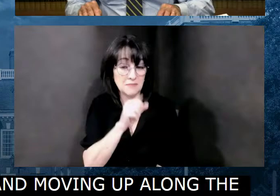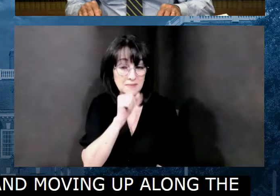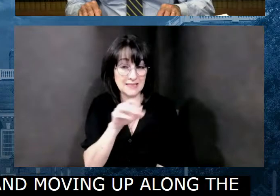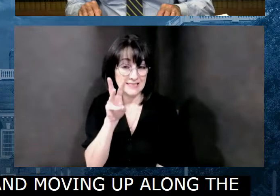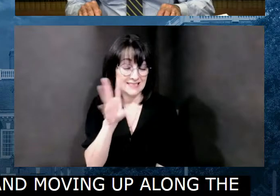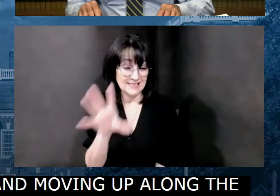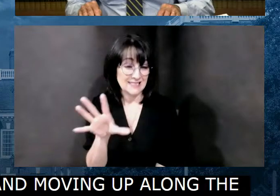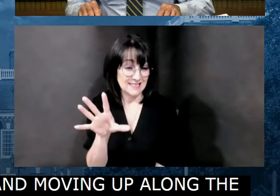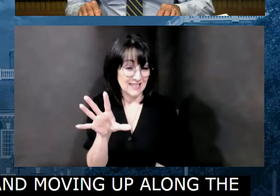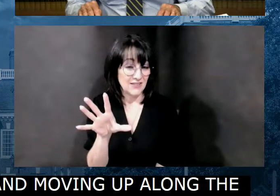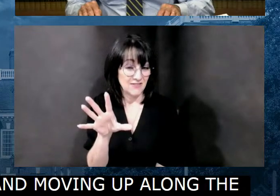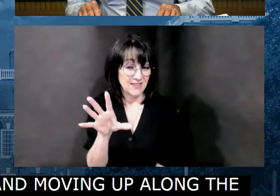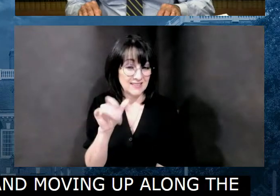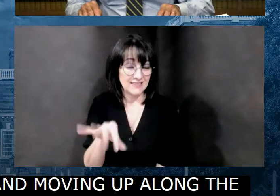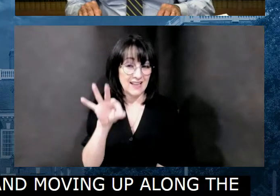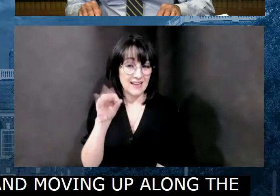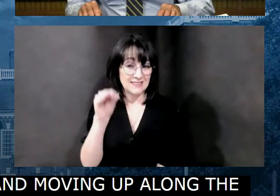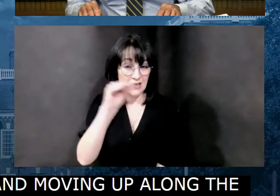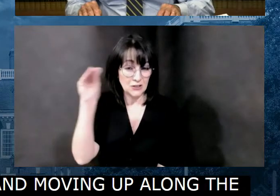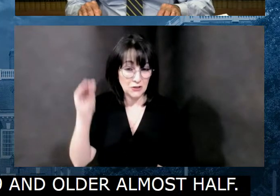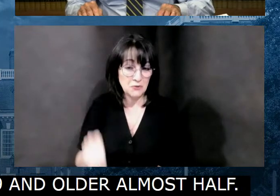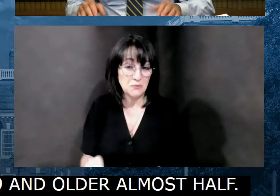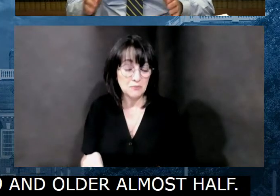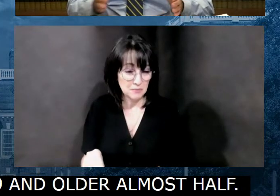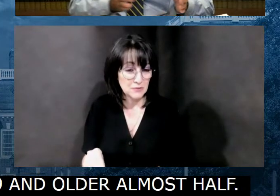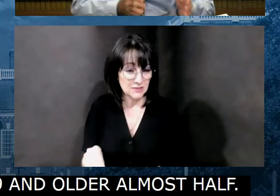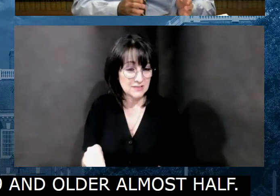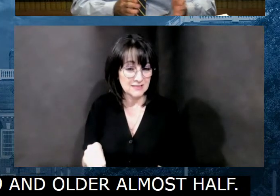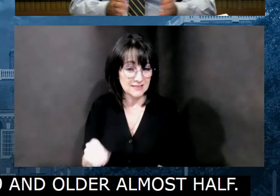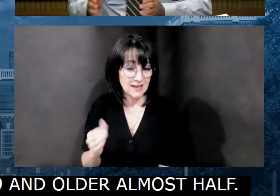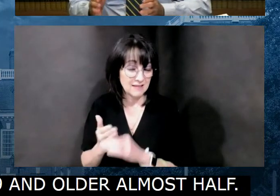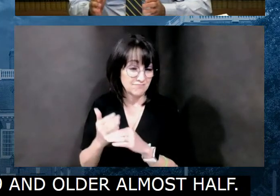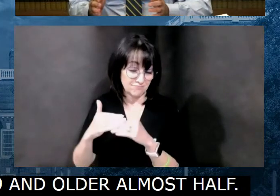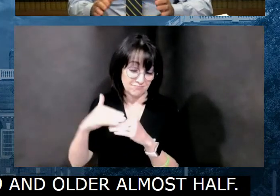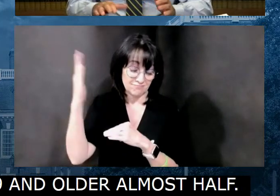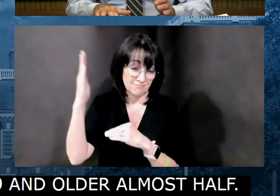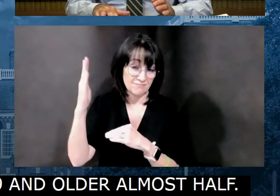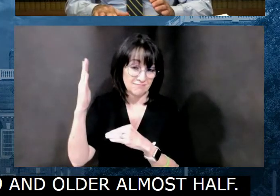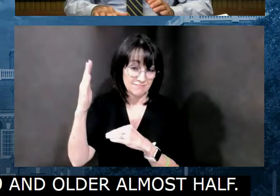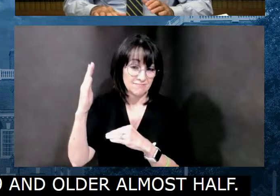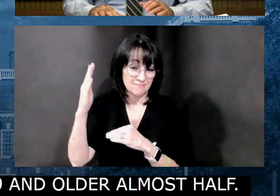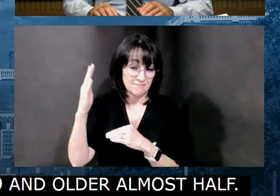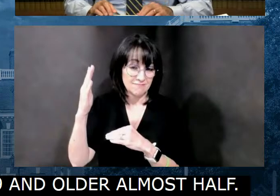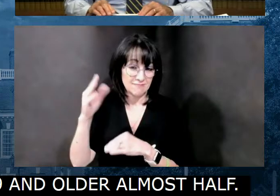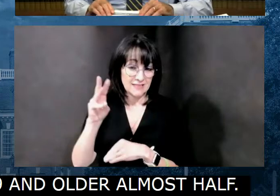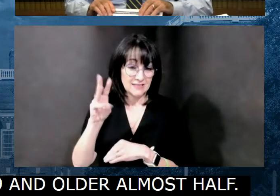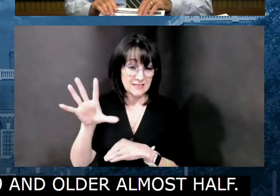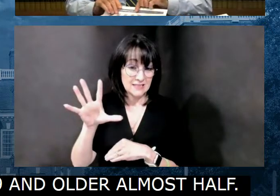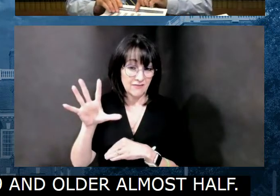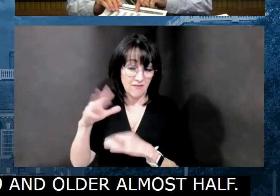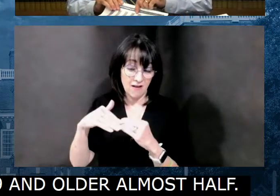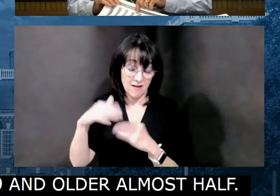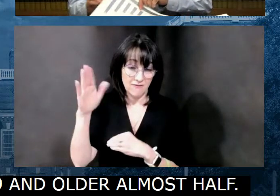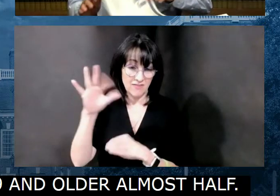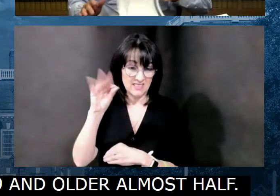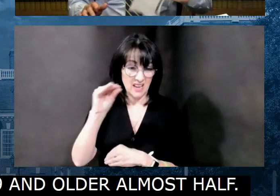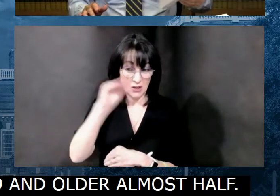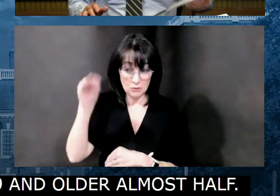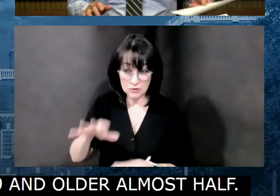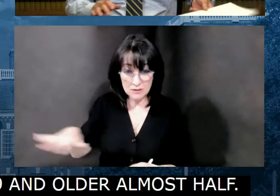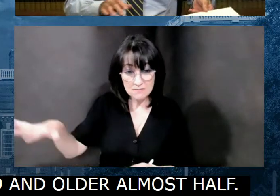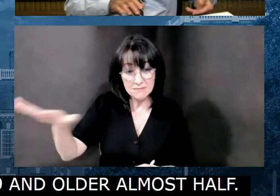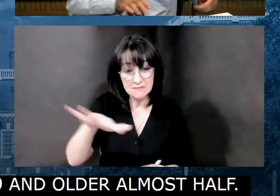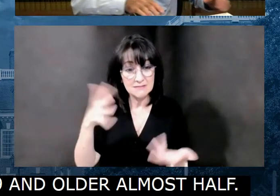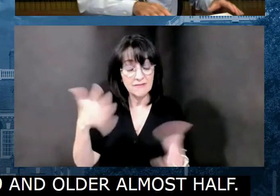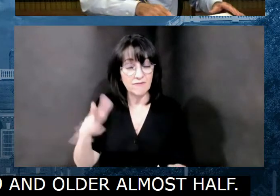over 90% vaccinated. But we need to get the other groups And we have a vaccination